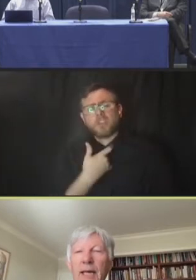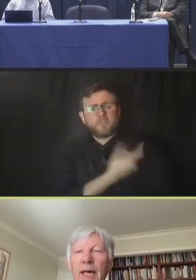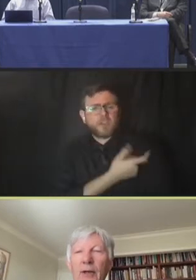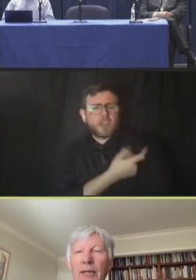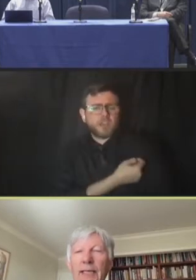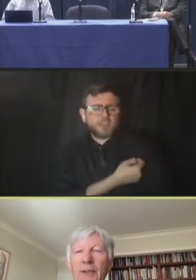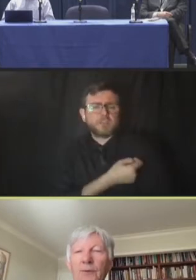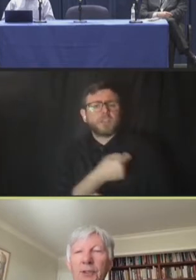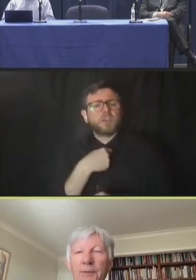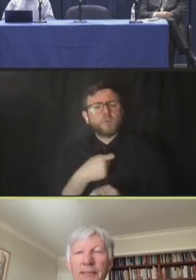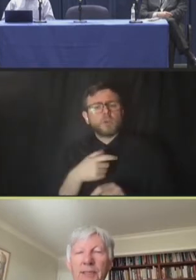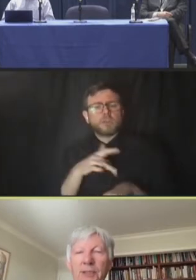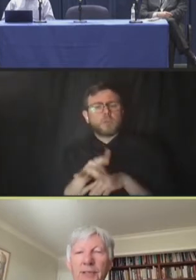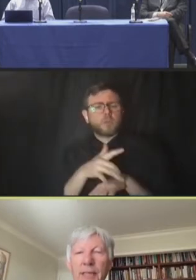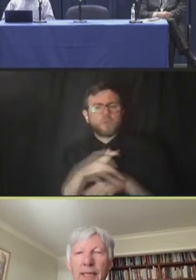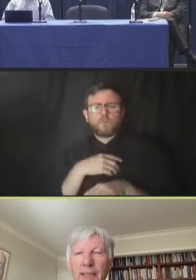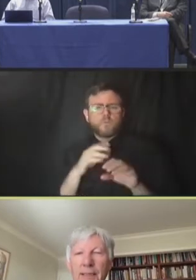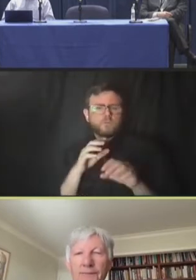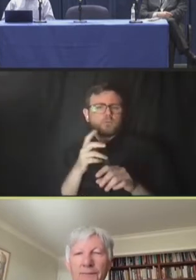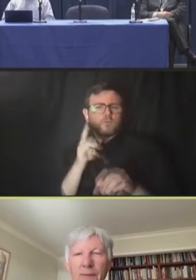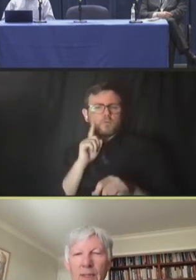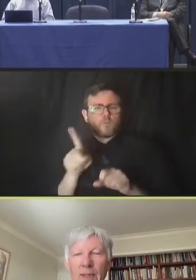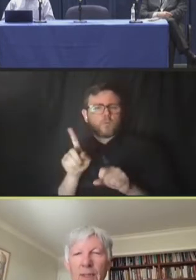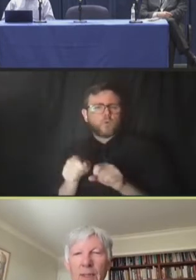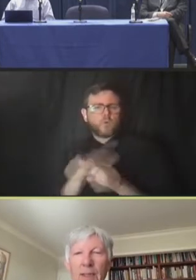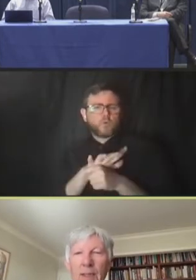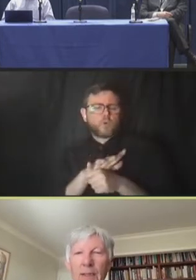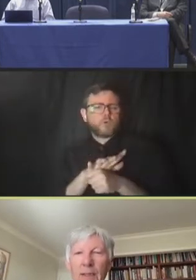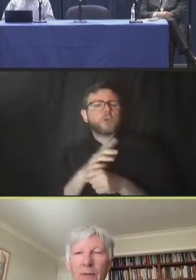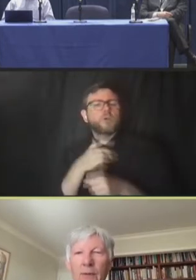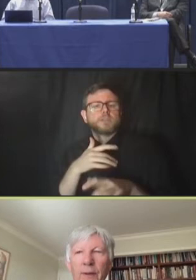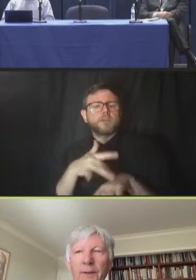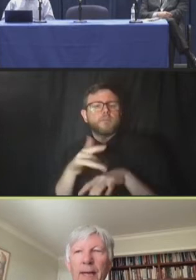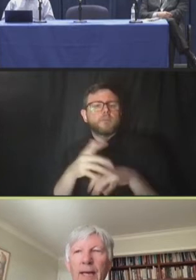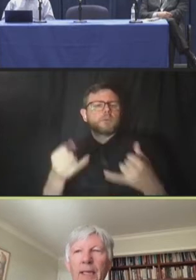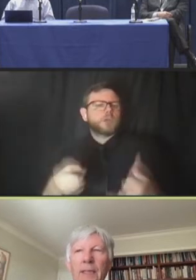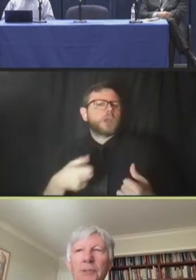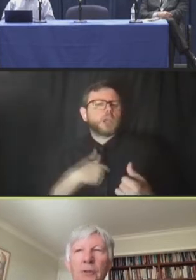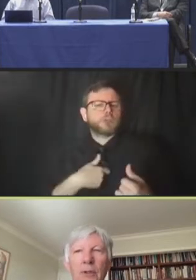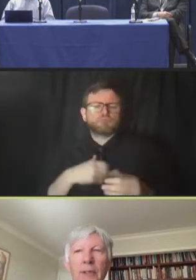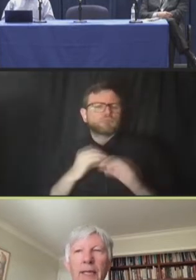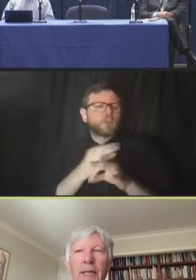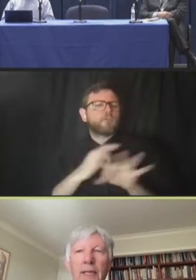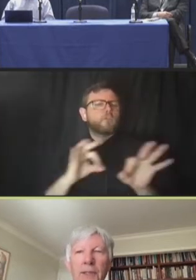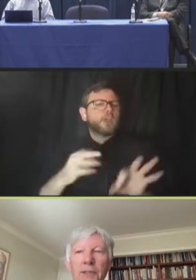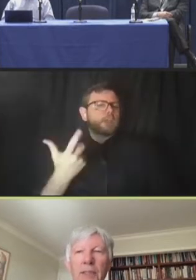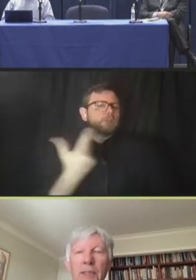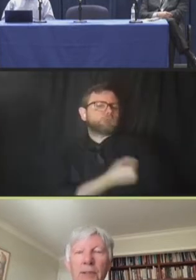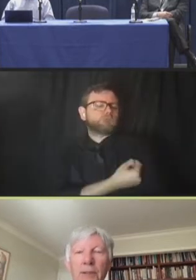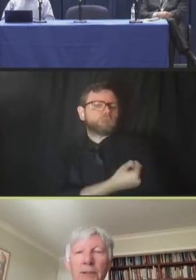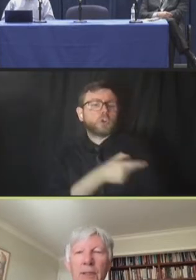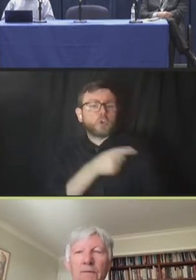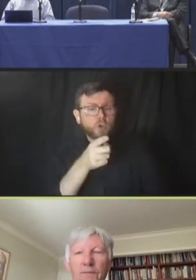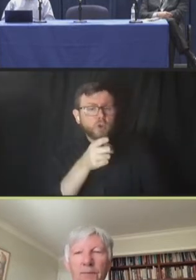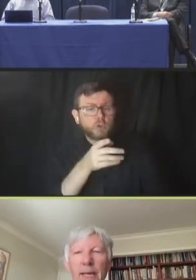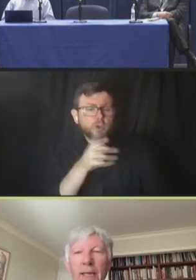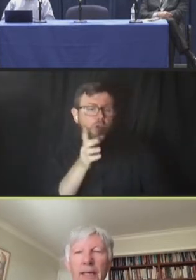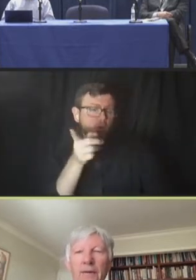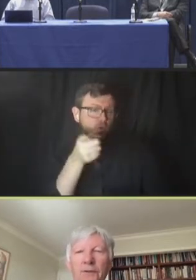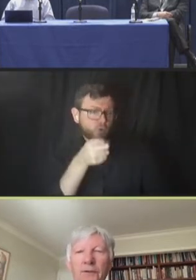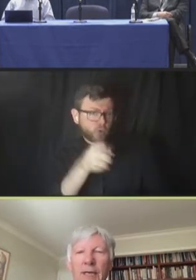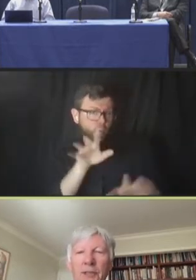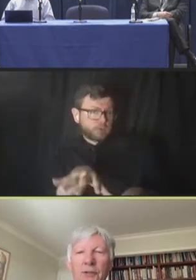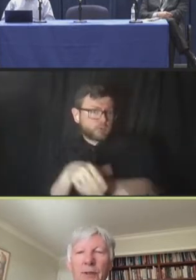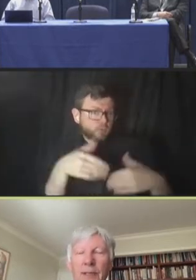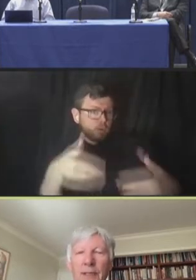today, how likely would you be to take it? And going back as early as of May